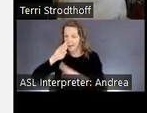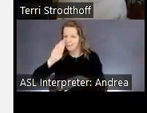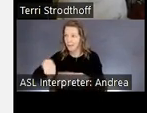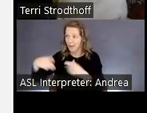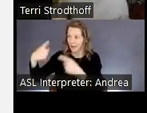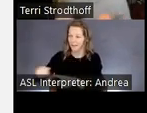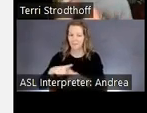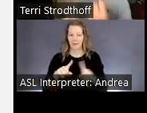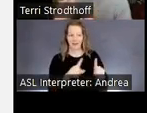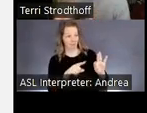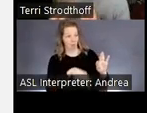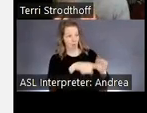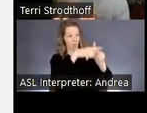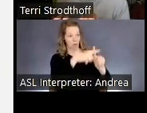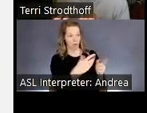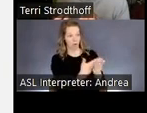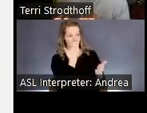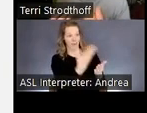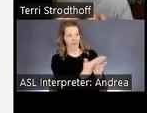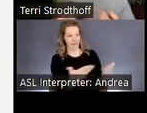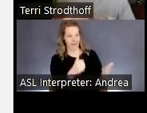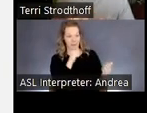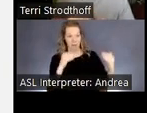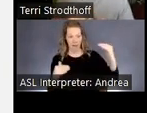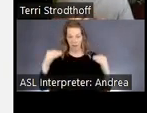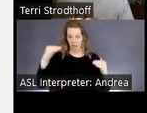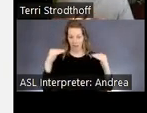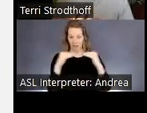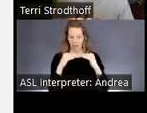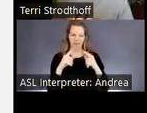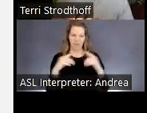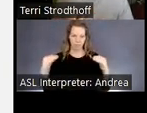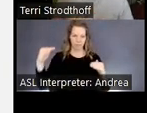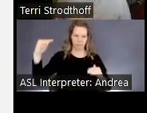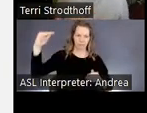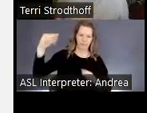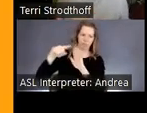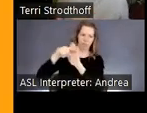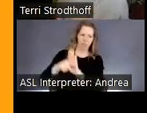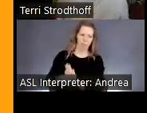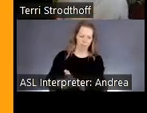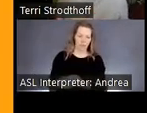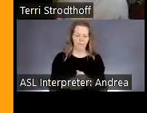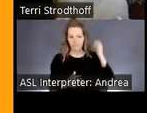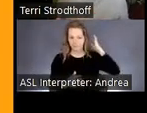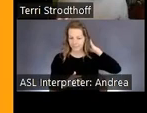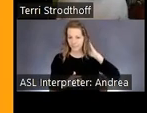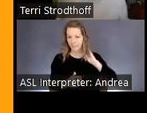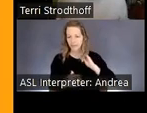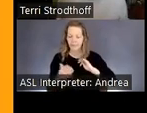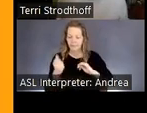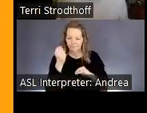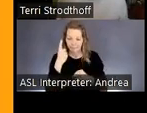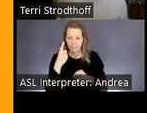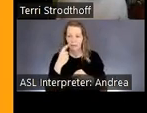don't happen, they have the very similar results inside of our development. And so the